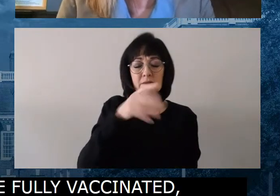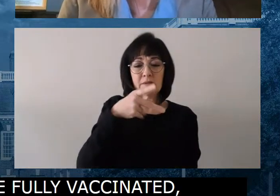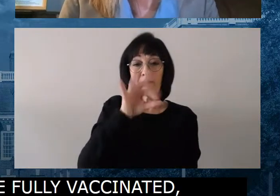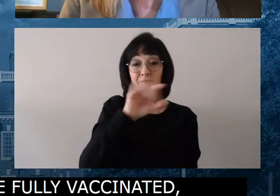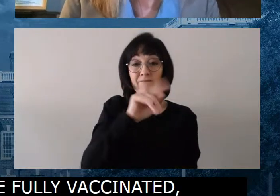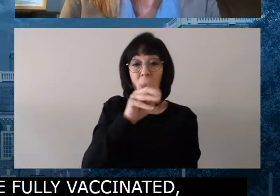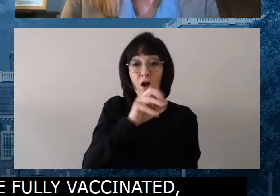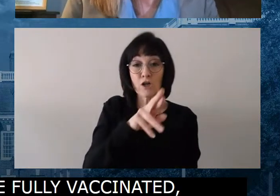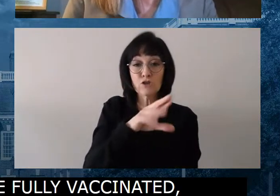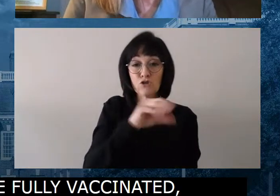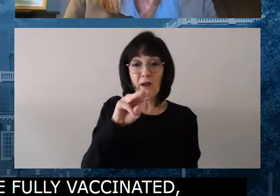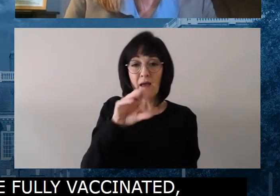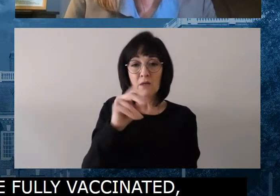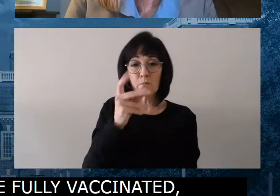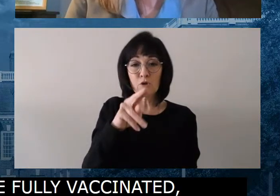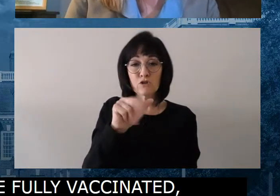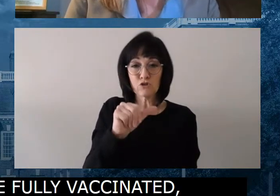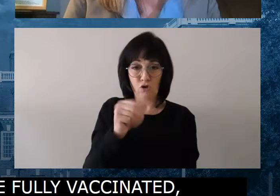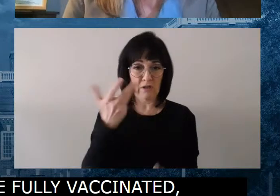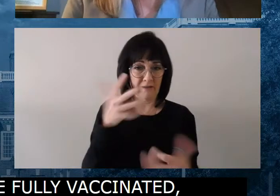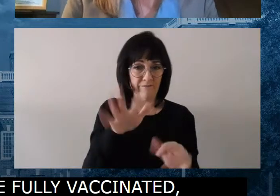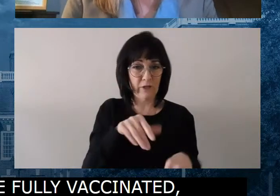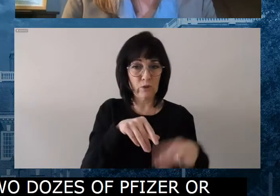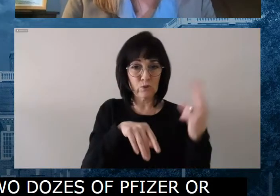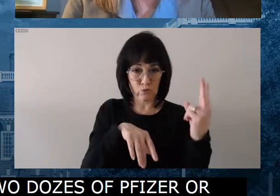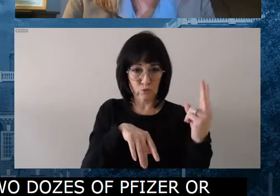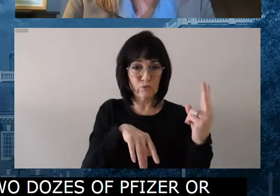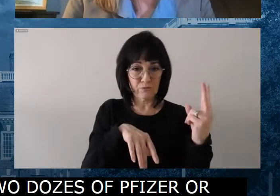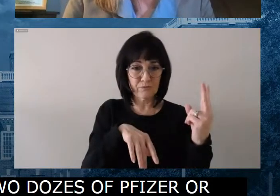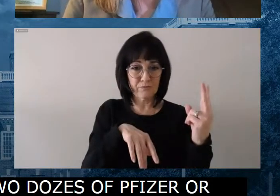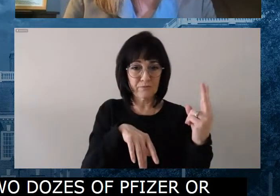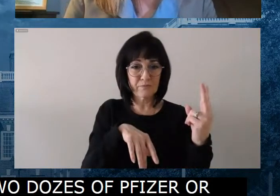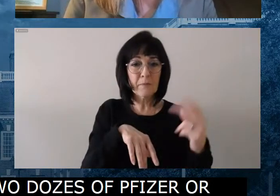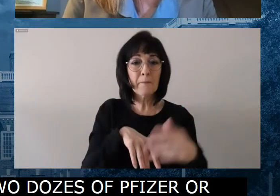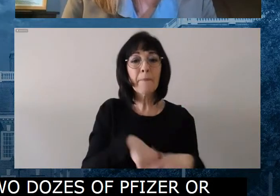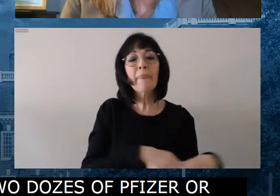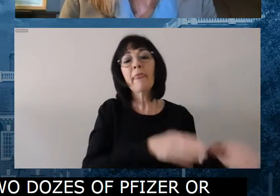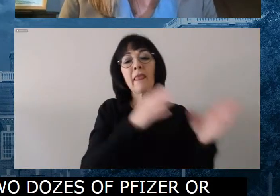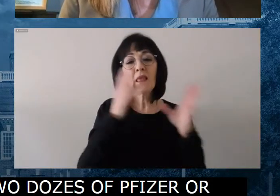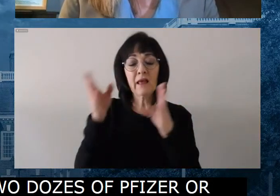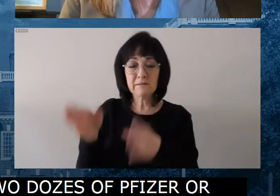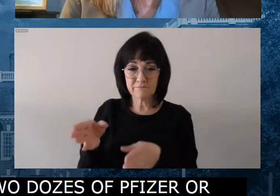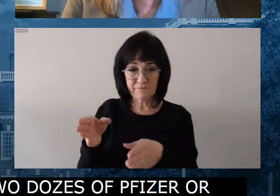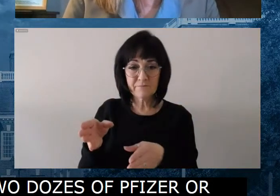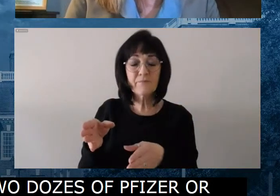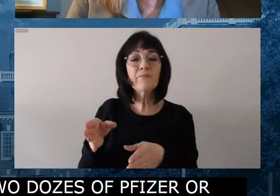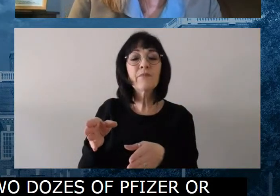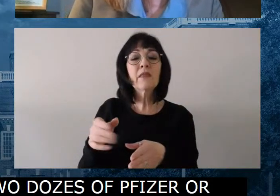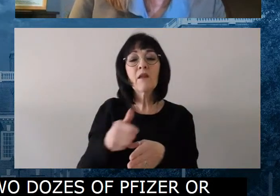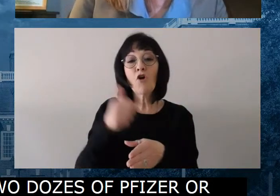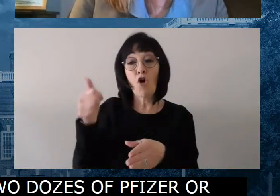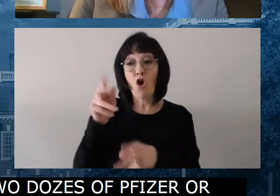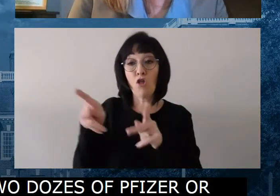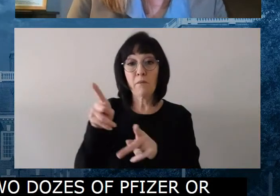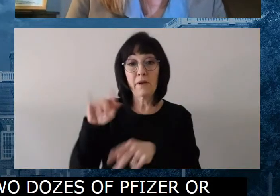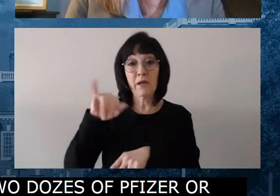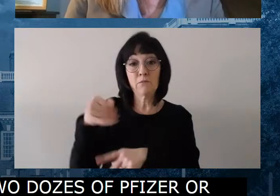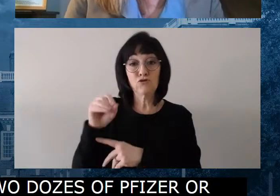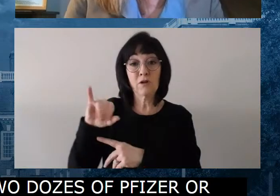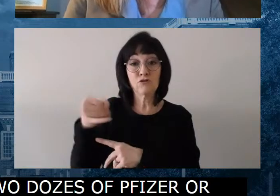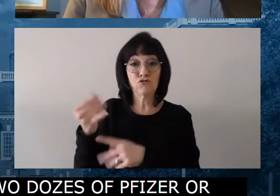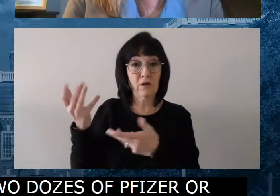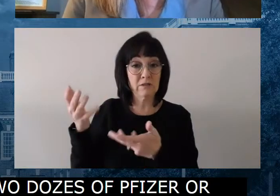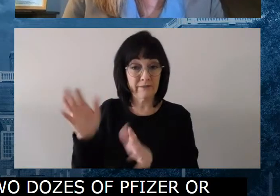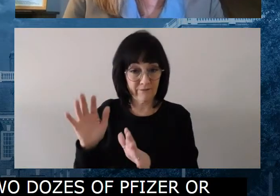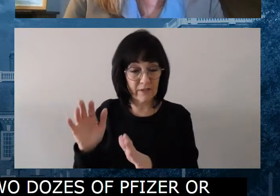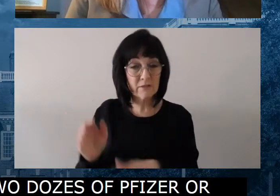Johnson & Johnson. And that's over 135,000 individuals in our states.